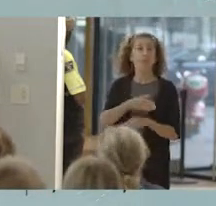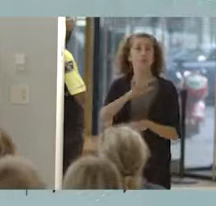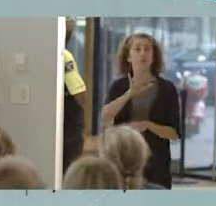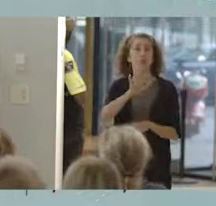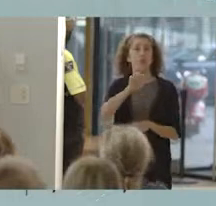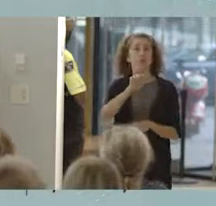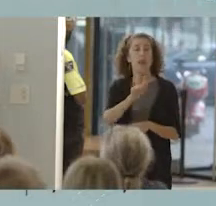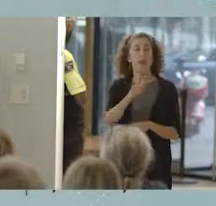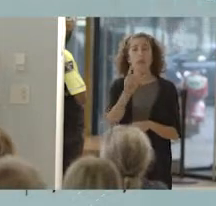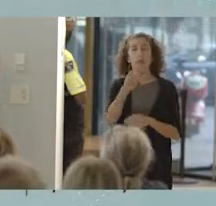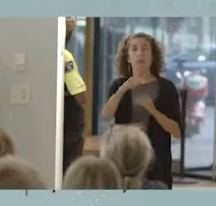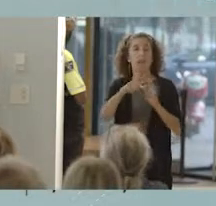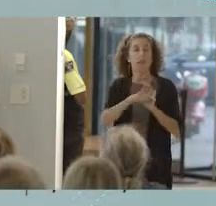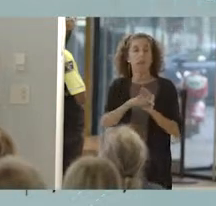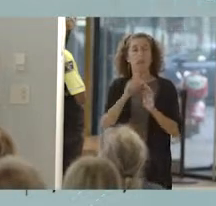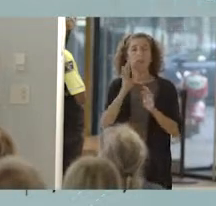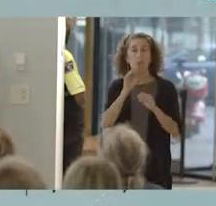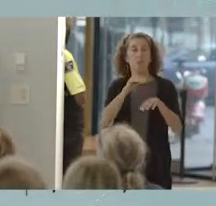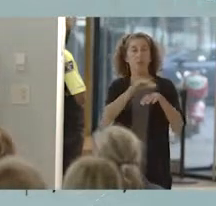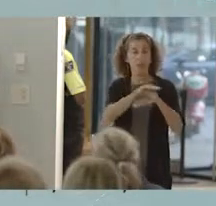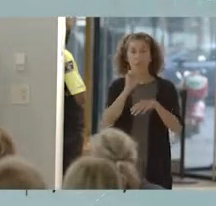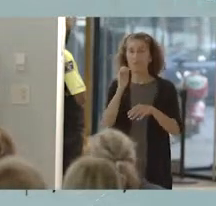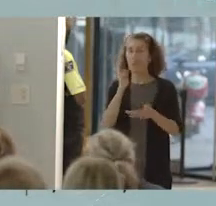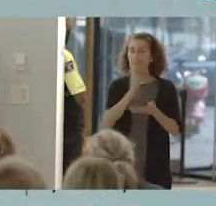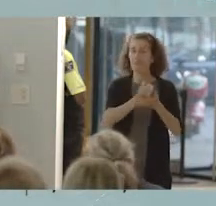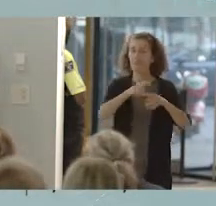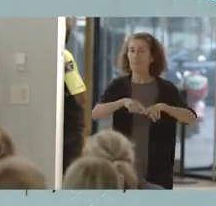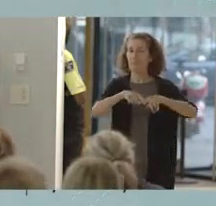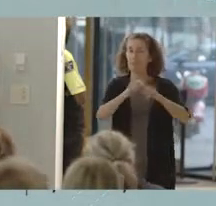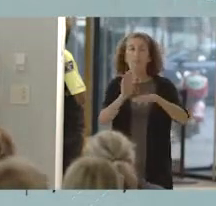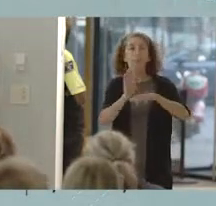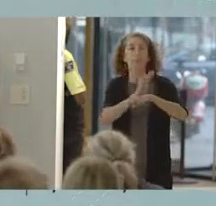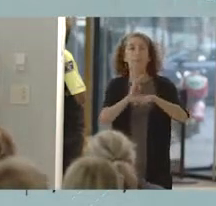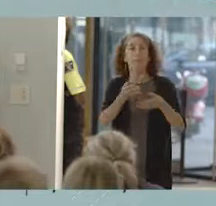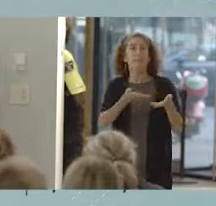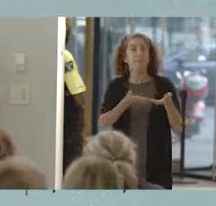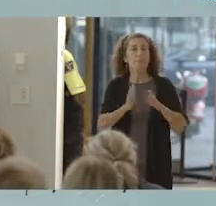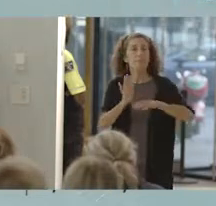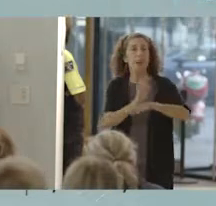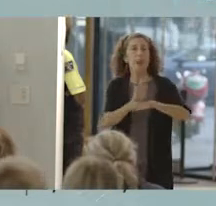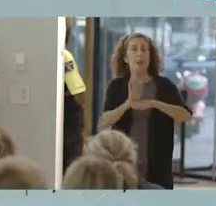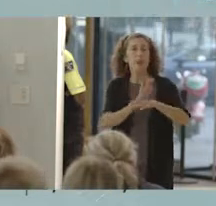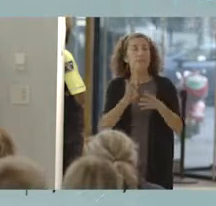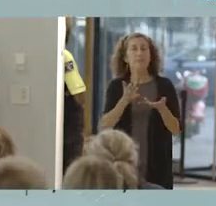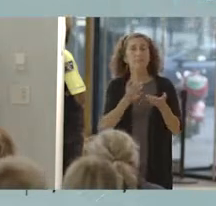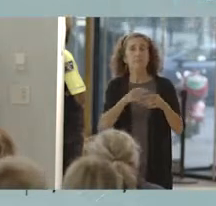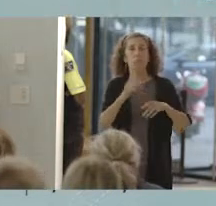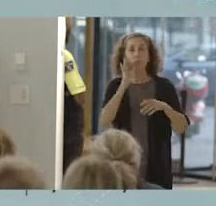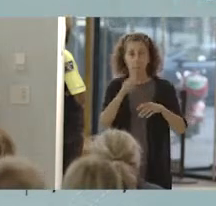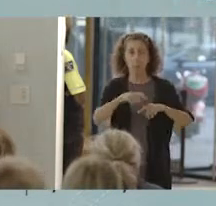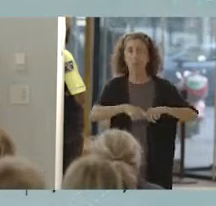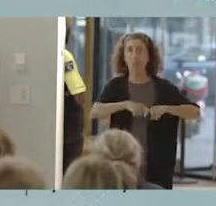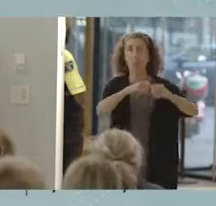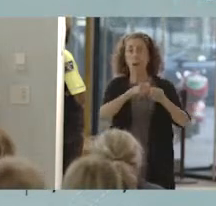operation and the businesses and the activity that the plaza hosts today. So we have, because we do need